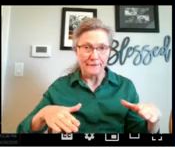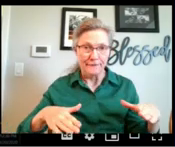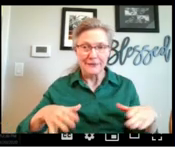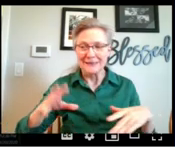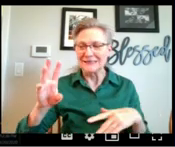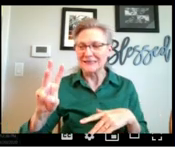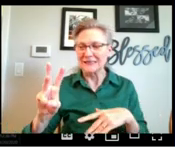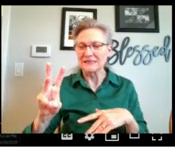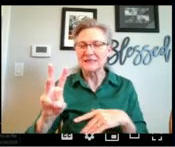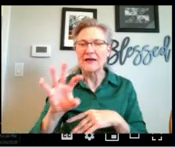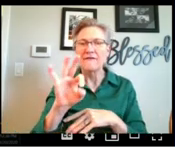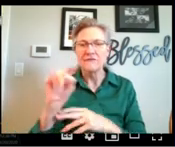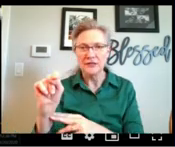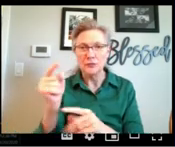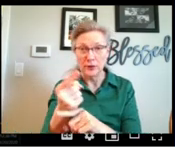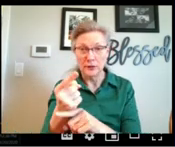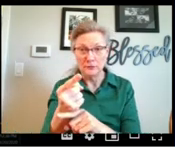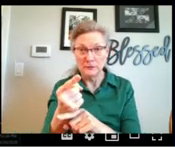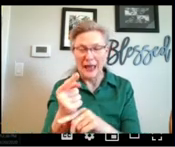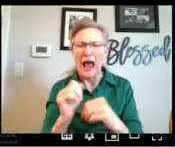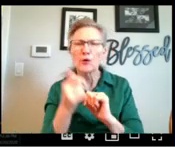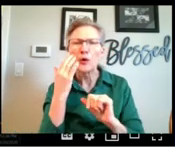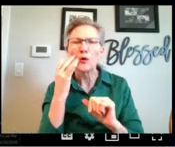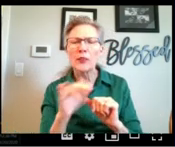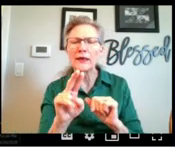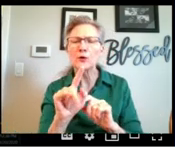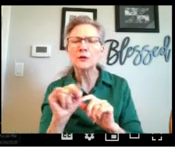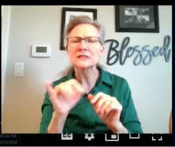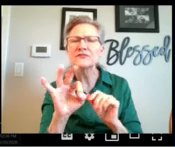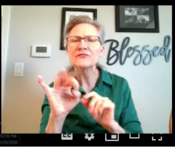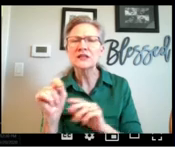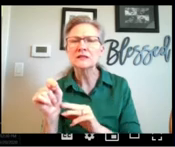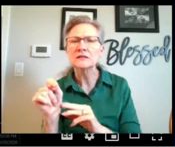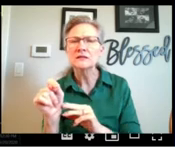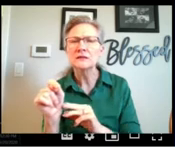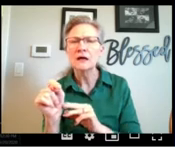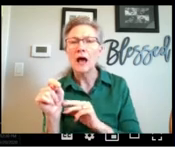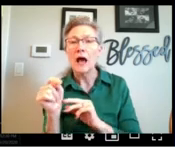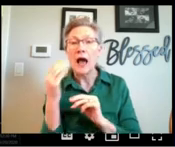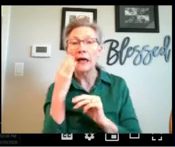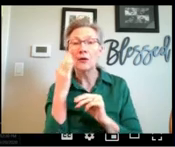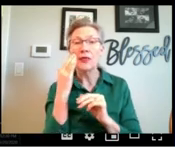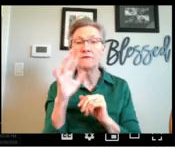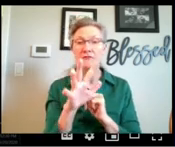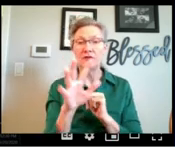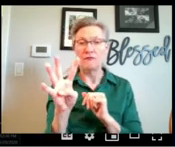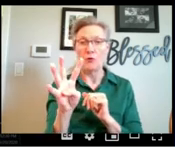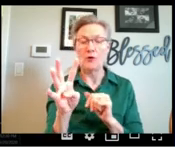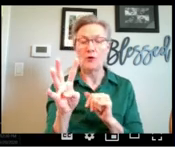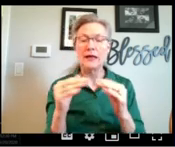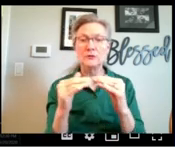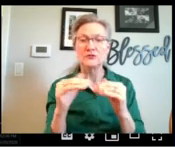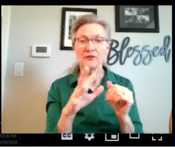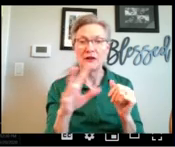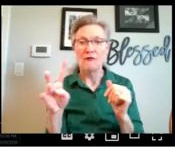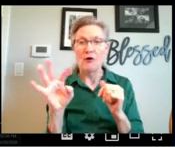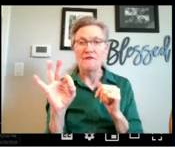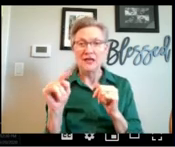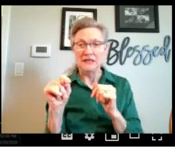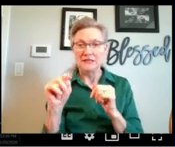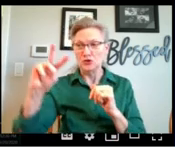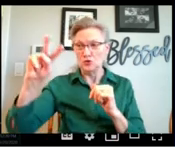6 feet, right? How do I know that my unit is feet, right? Well, I know that 54 is 54 feet